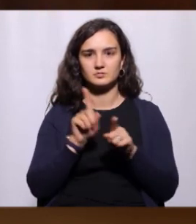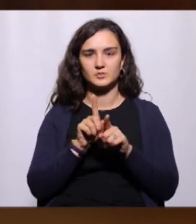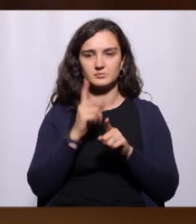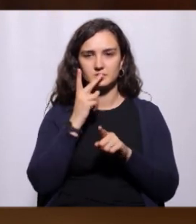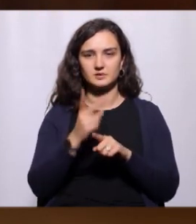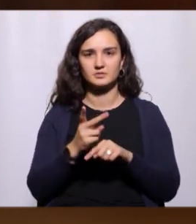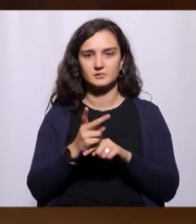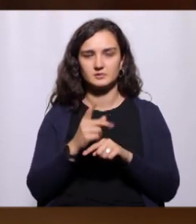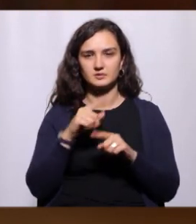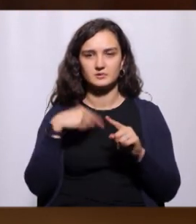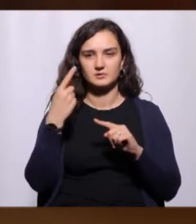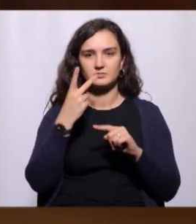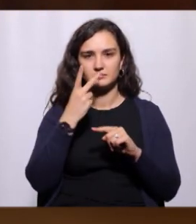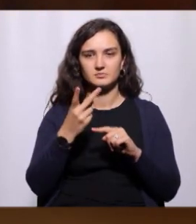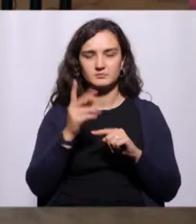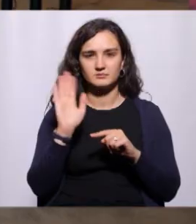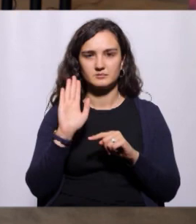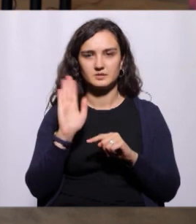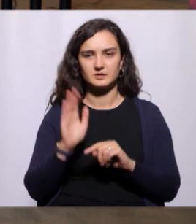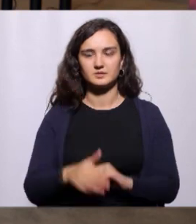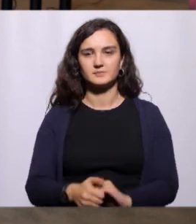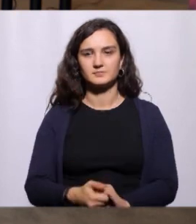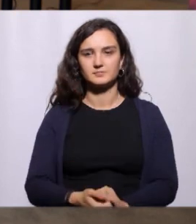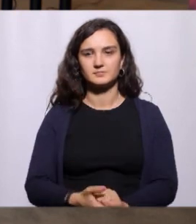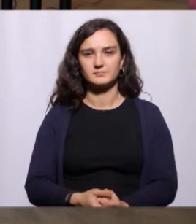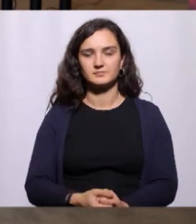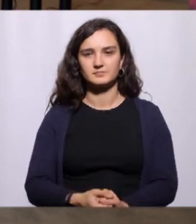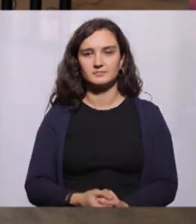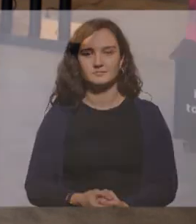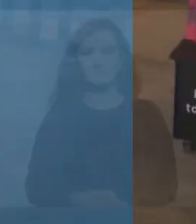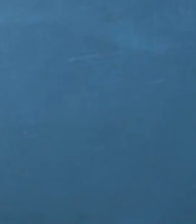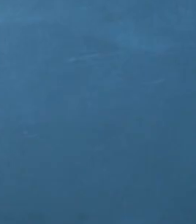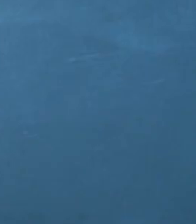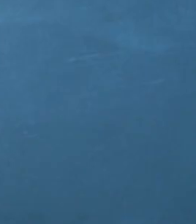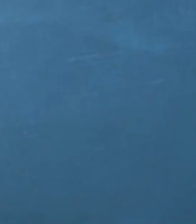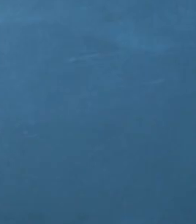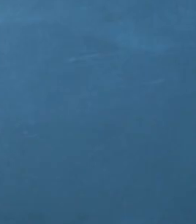miss it. See you the next time. Bye-bye. Goodbye.